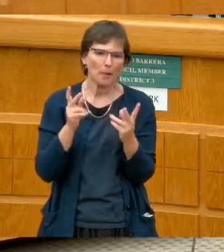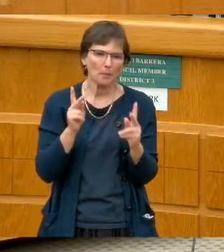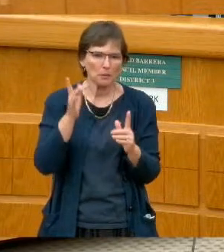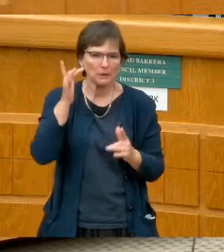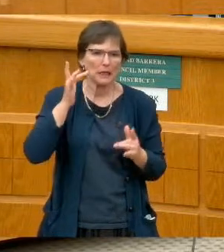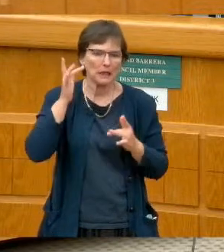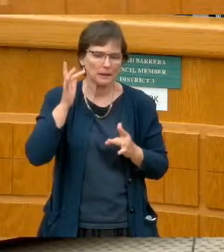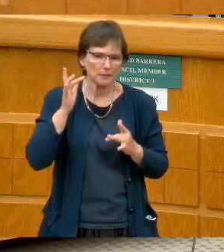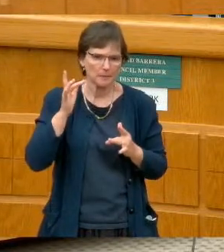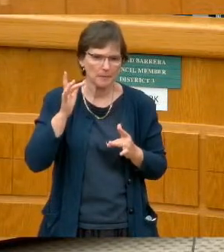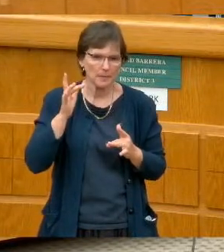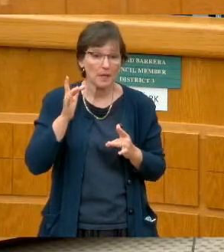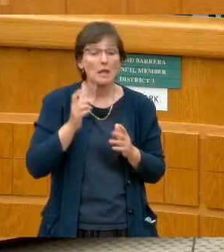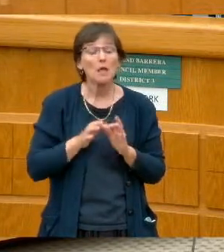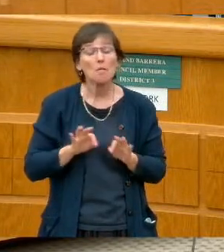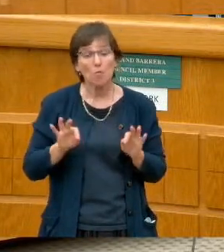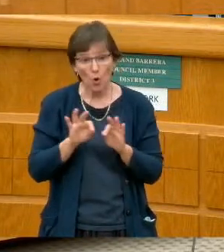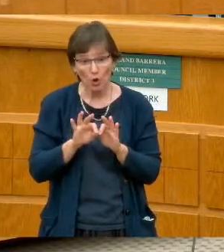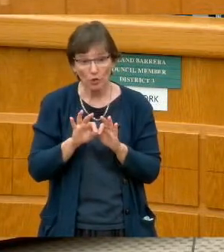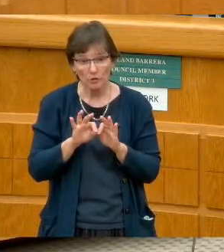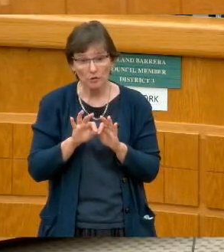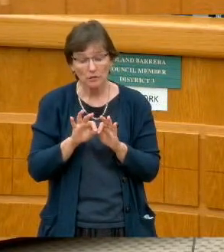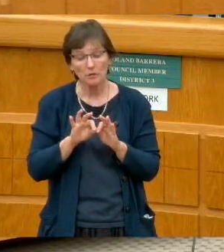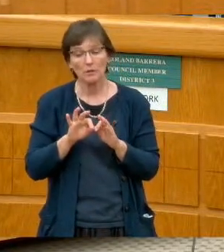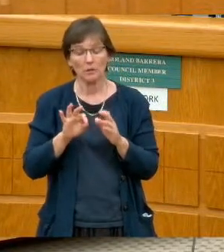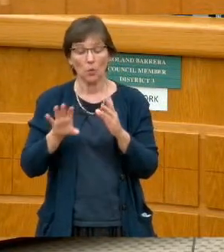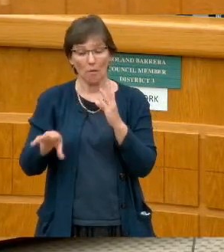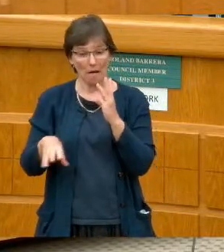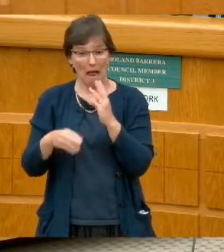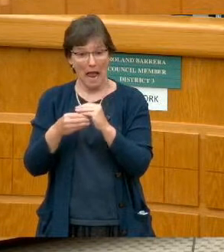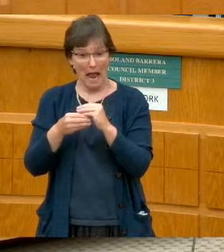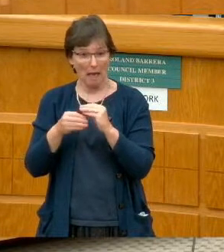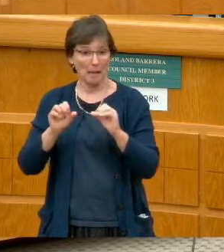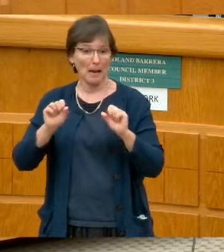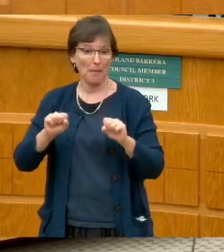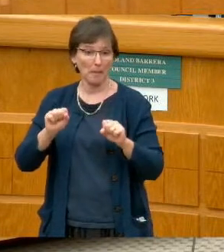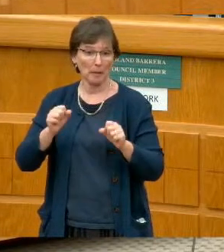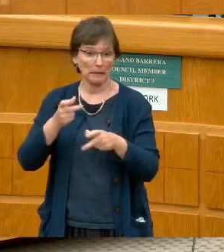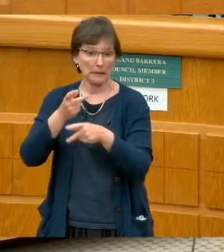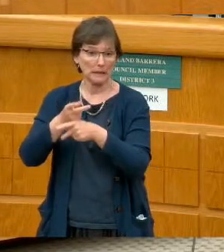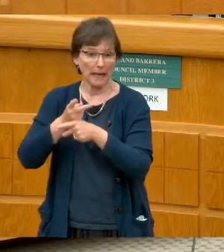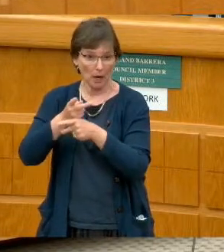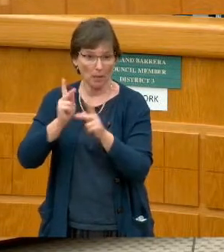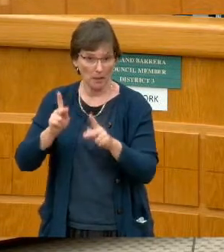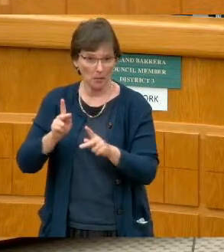right direction. And here's important. We're adding capacity.